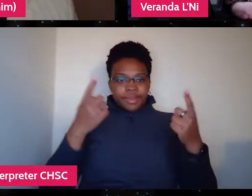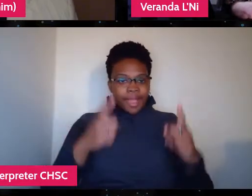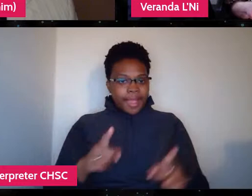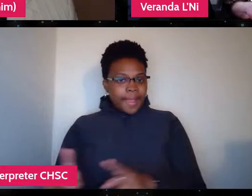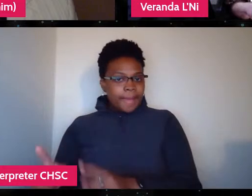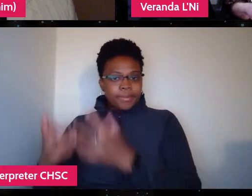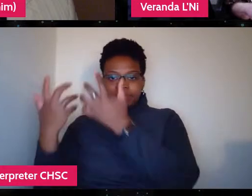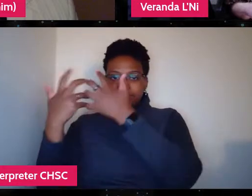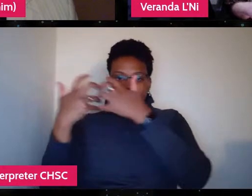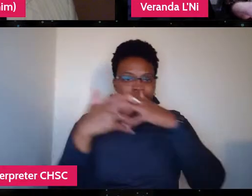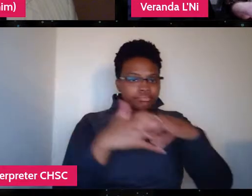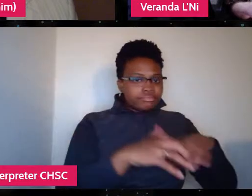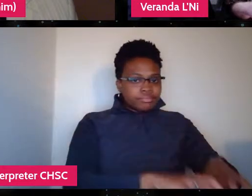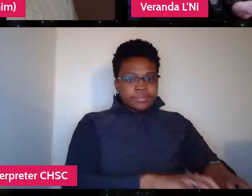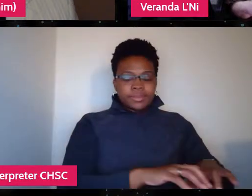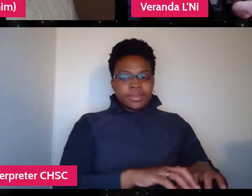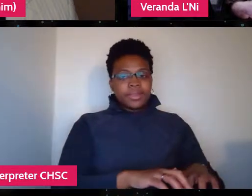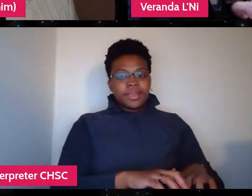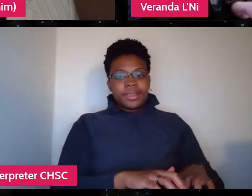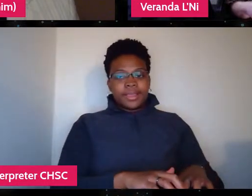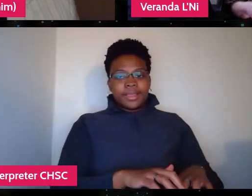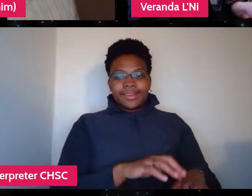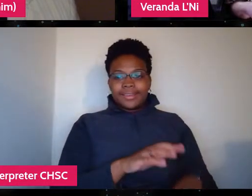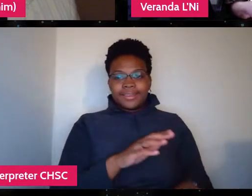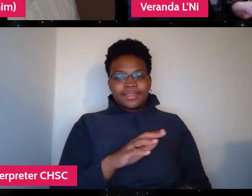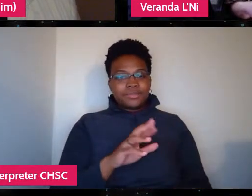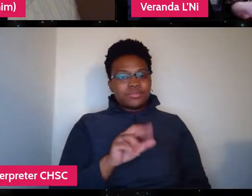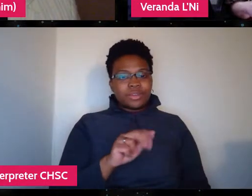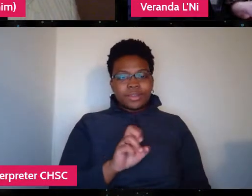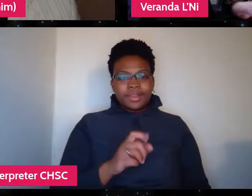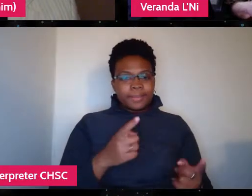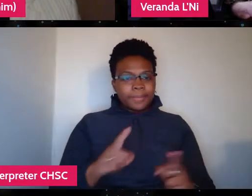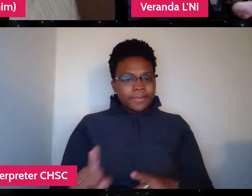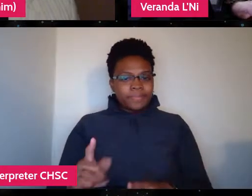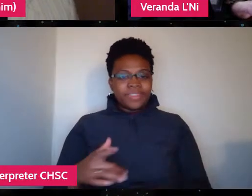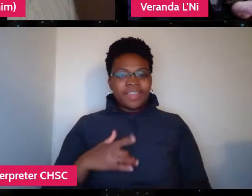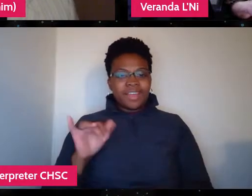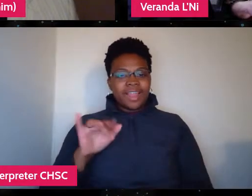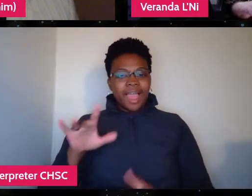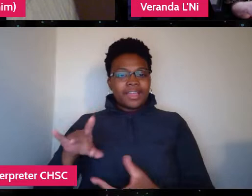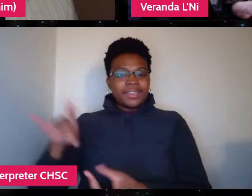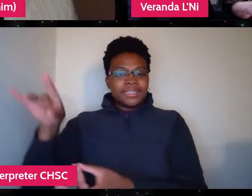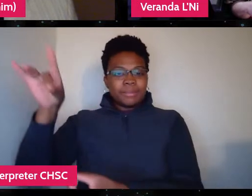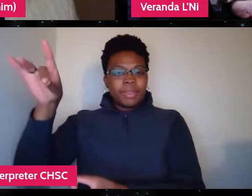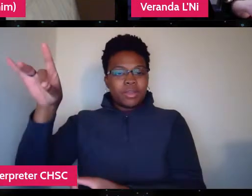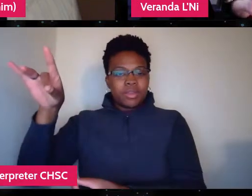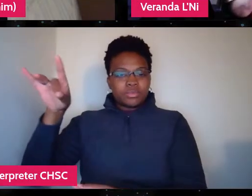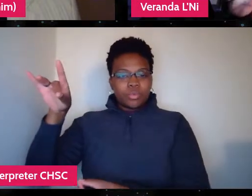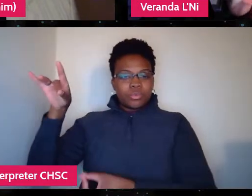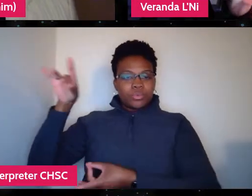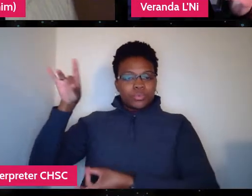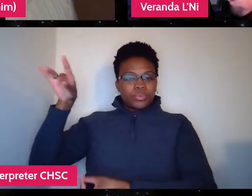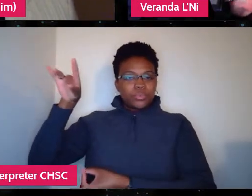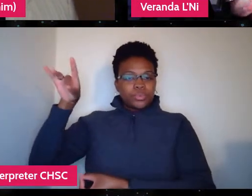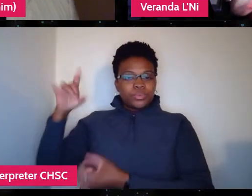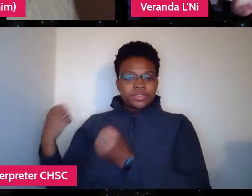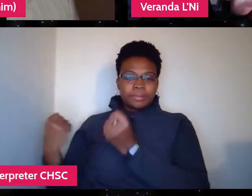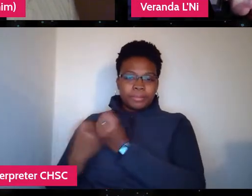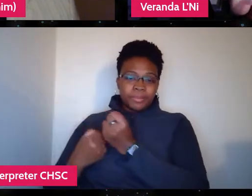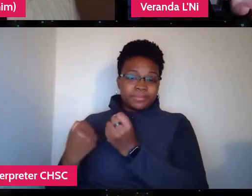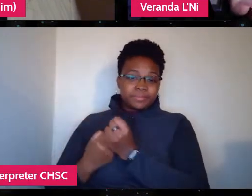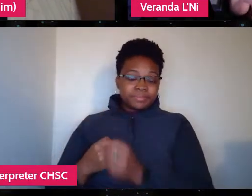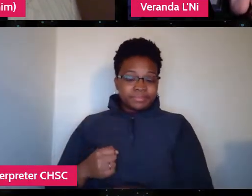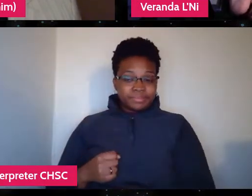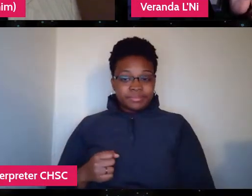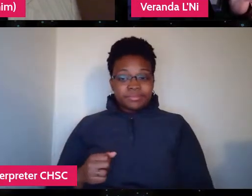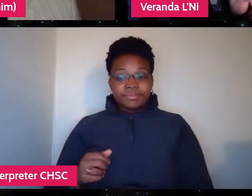that too, you know what I mean? So just one of those that I felt like the spirits were on my side. And the entire soundtrack really does